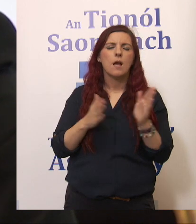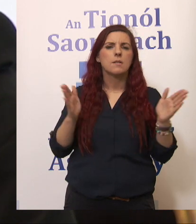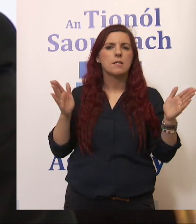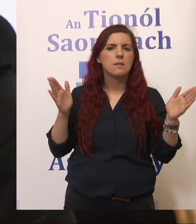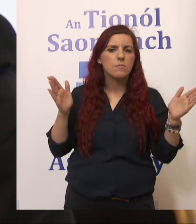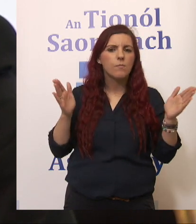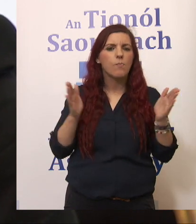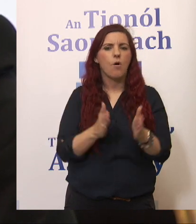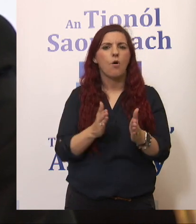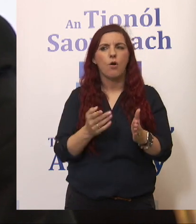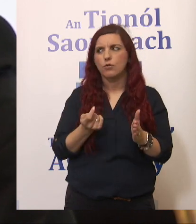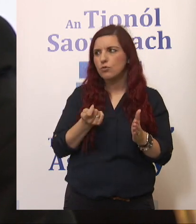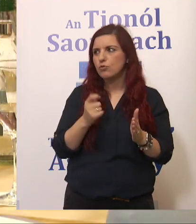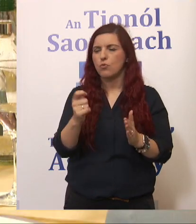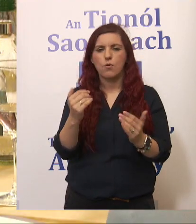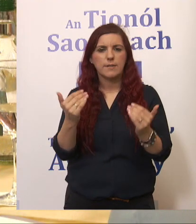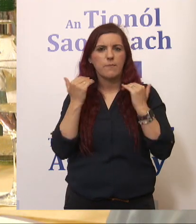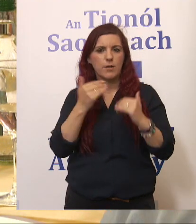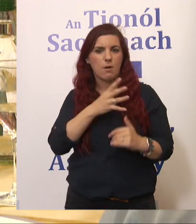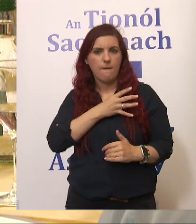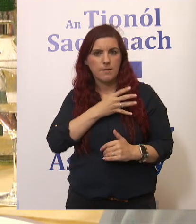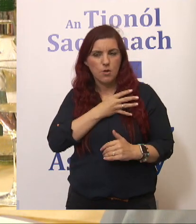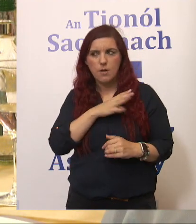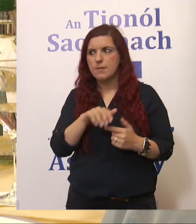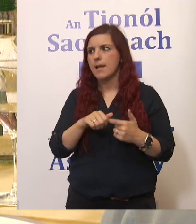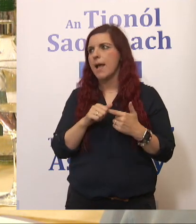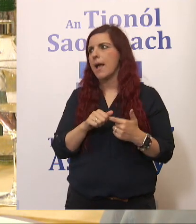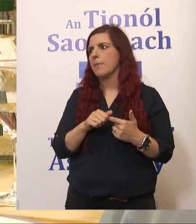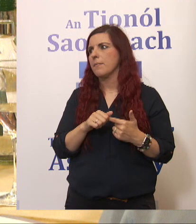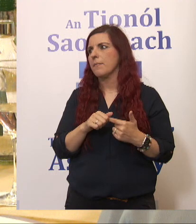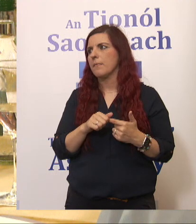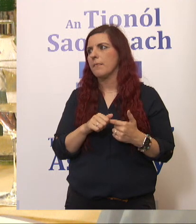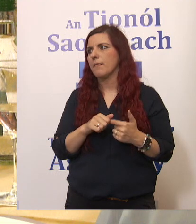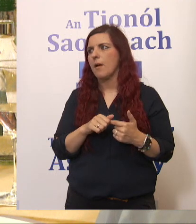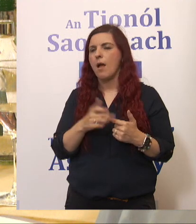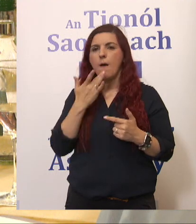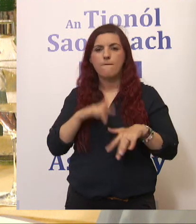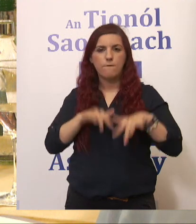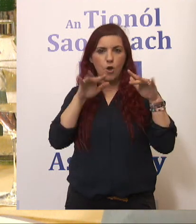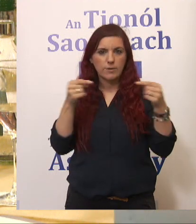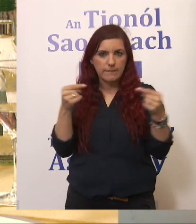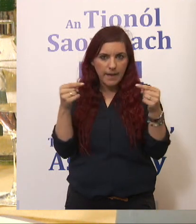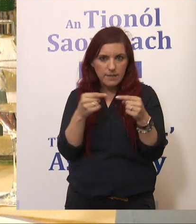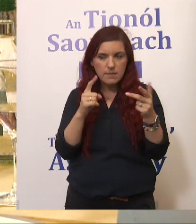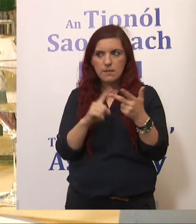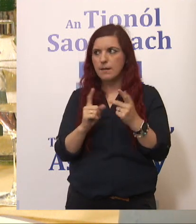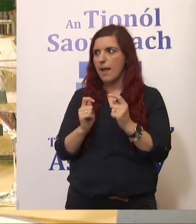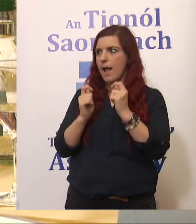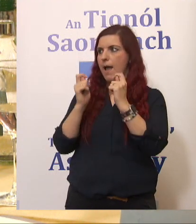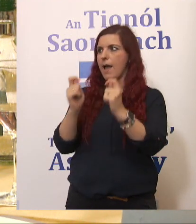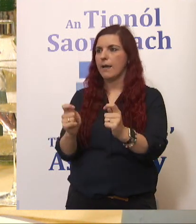smaller tourist information offices, flood defences, and allocating bus stops and where bus